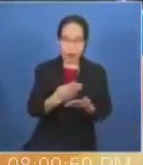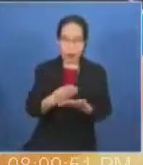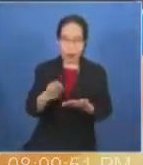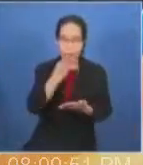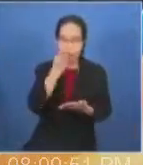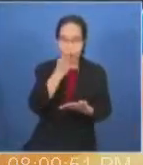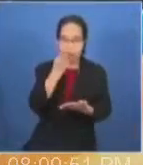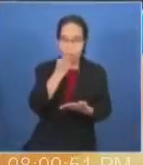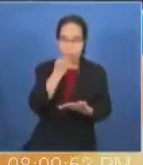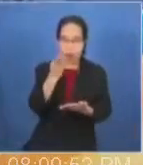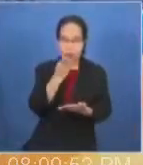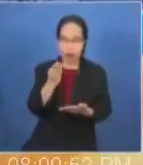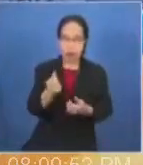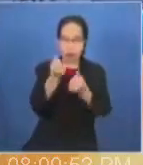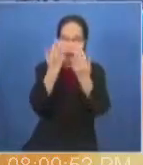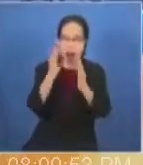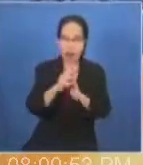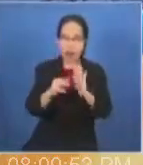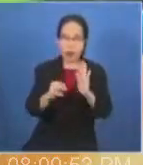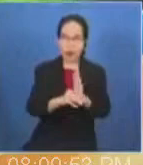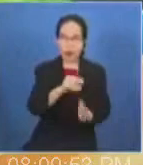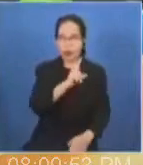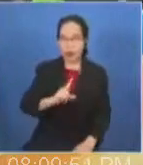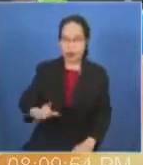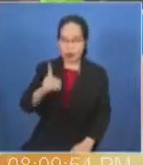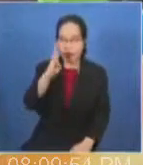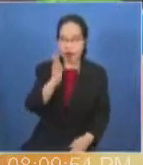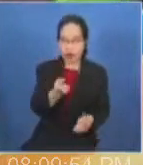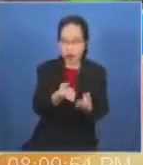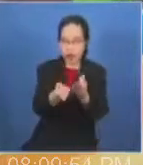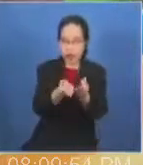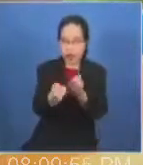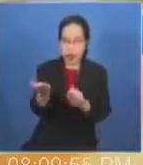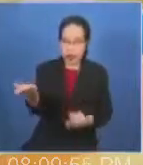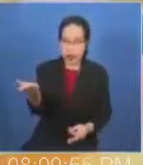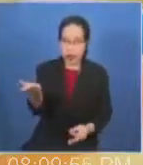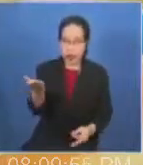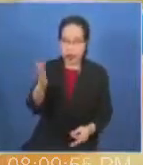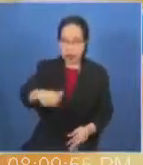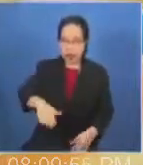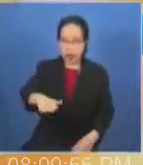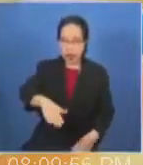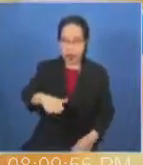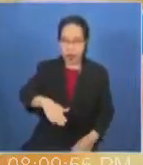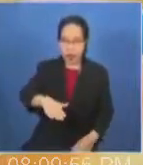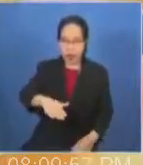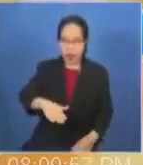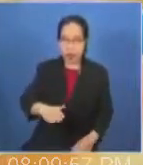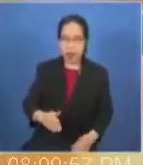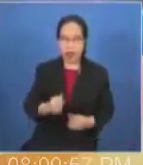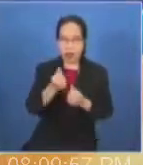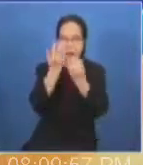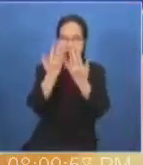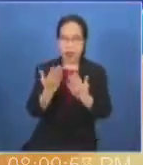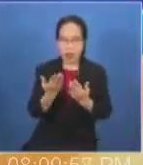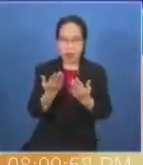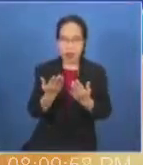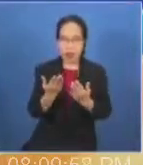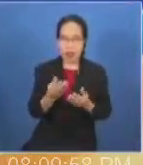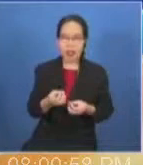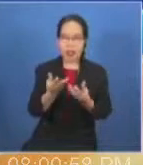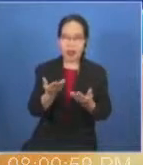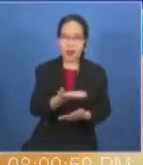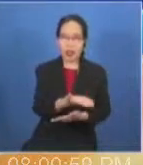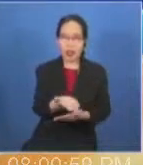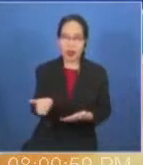him. Buy him food. And so you are able to follow the commandment of God. Feed the child. So you were